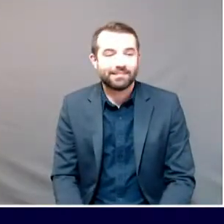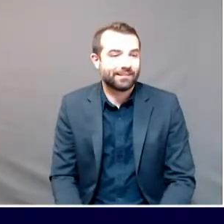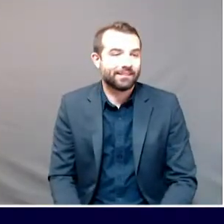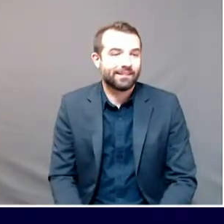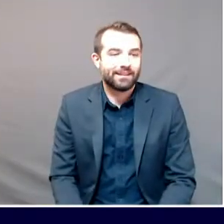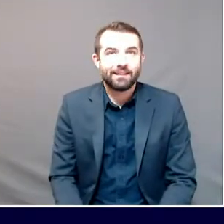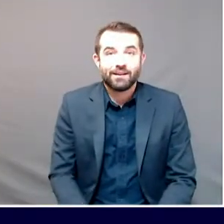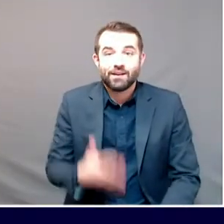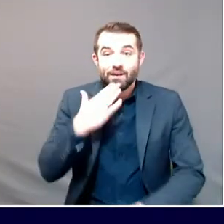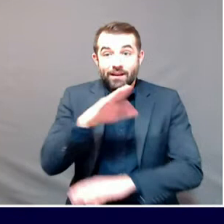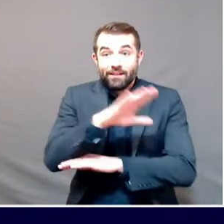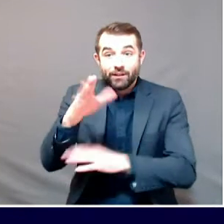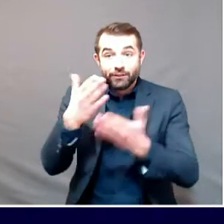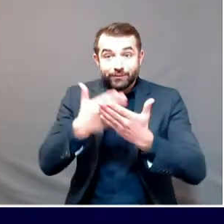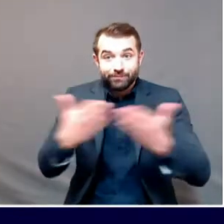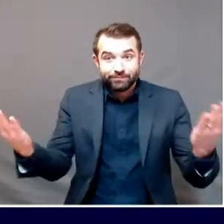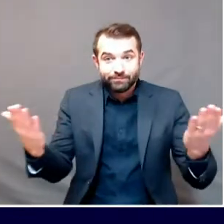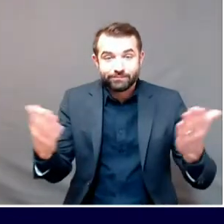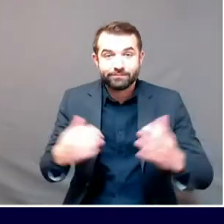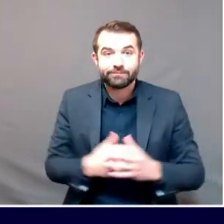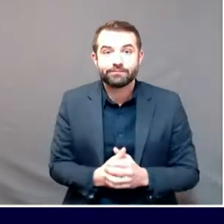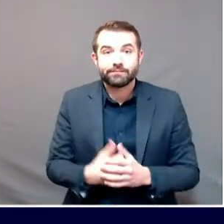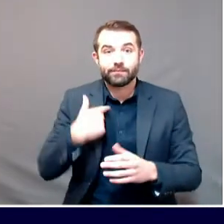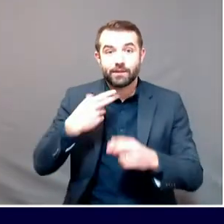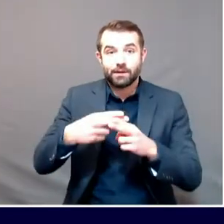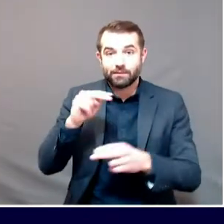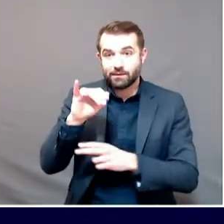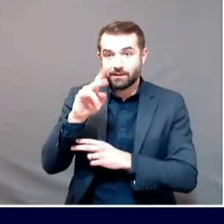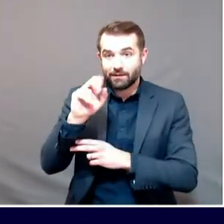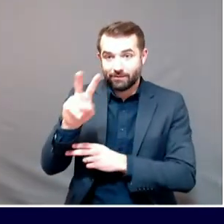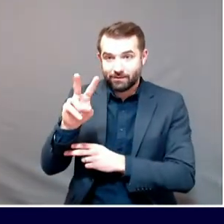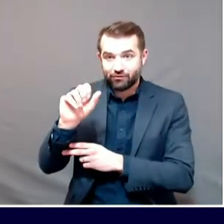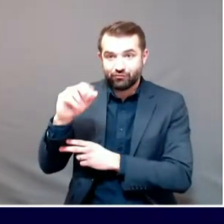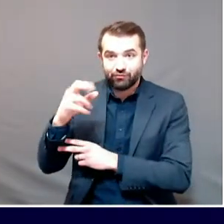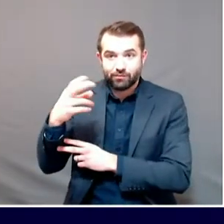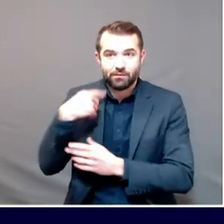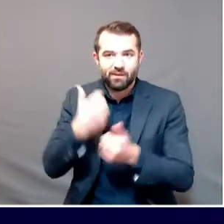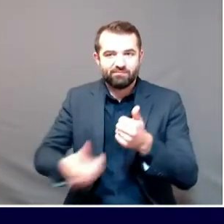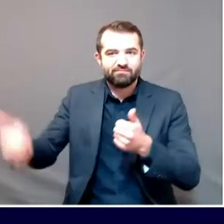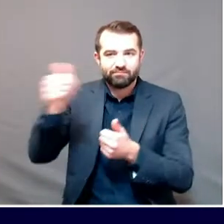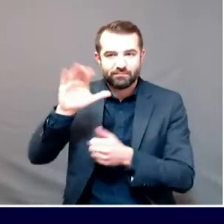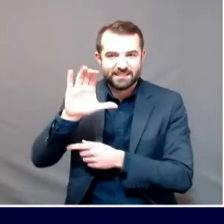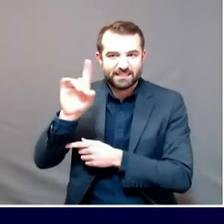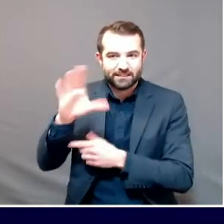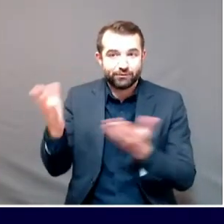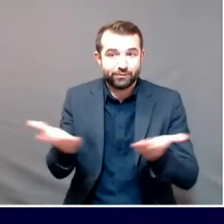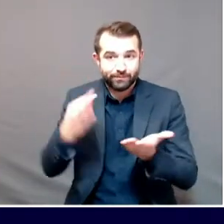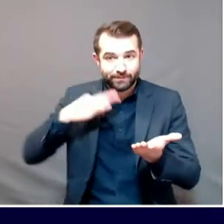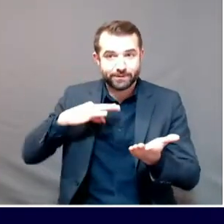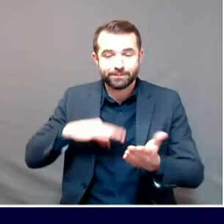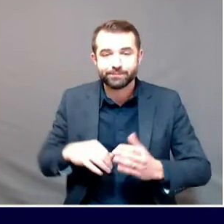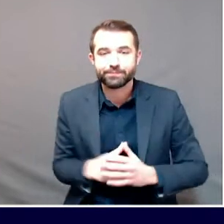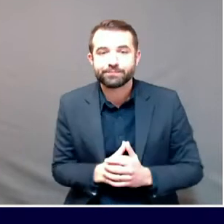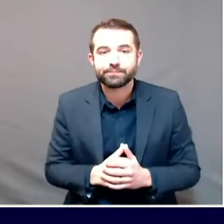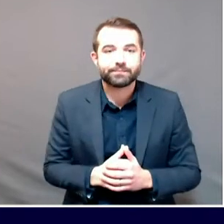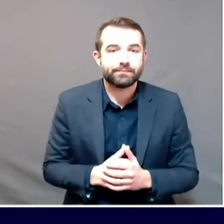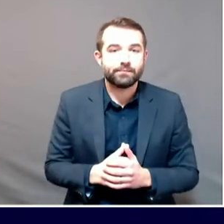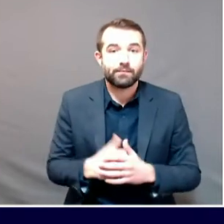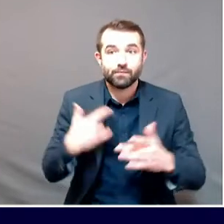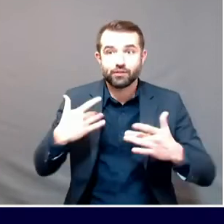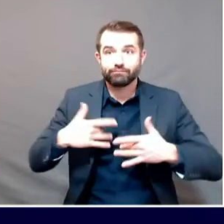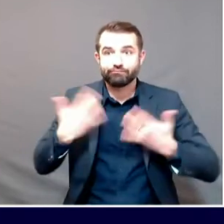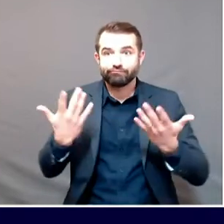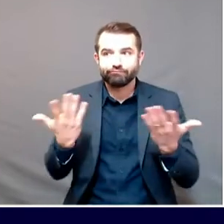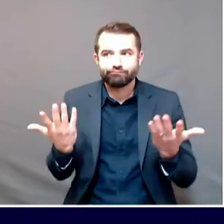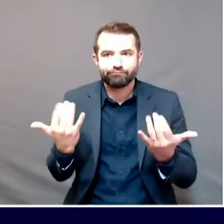Good afternoon, everyone. I'm Nirav Shah, the director of Maine's Center for Disease Control and Prevention. I'm delighted to be able to join everyone